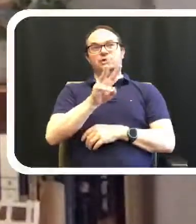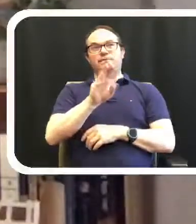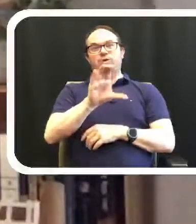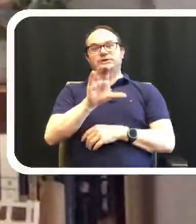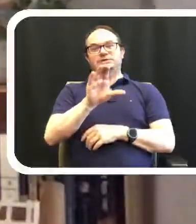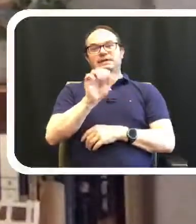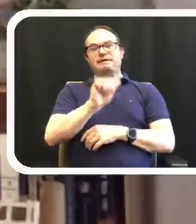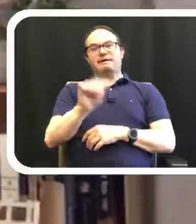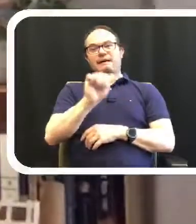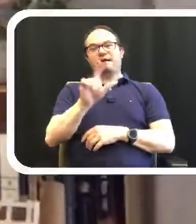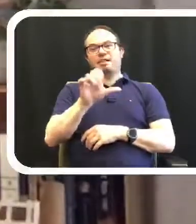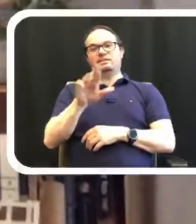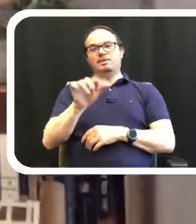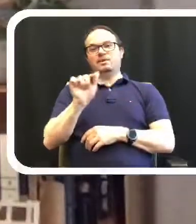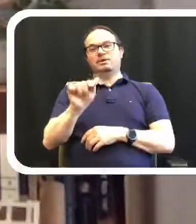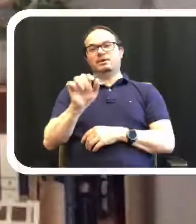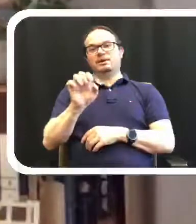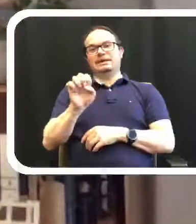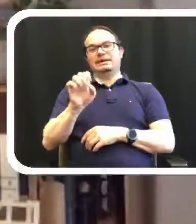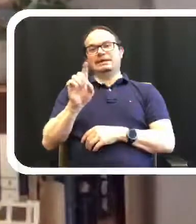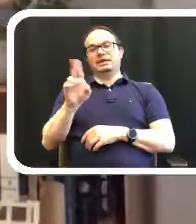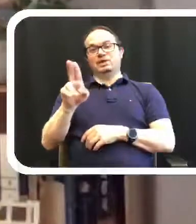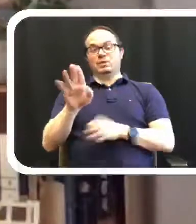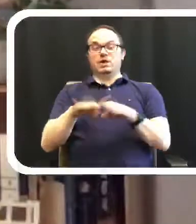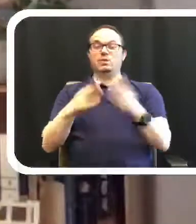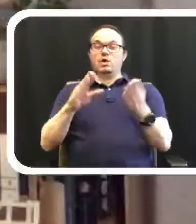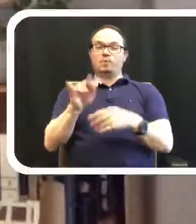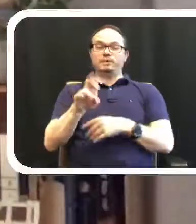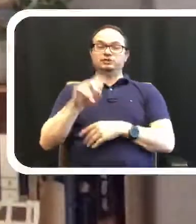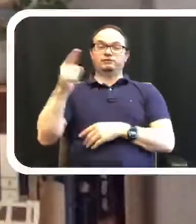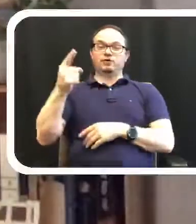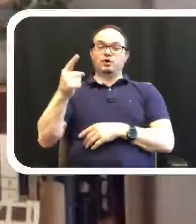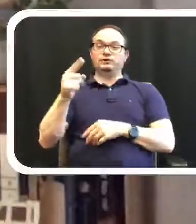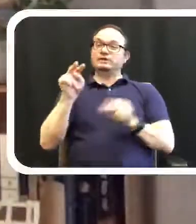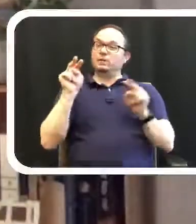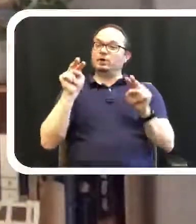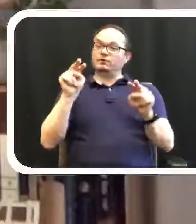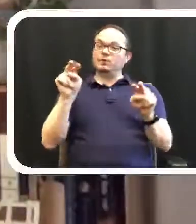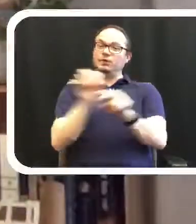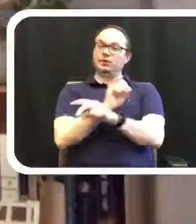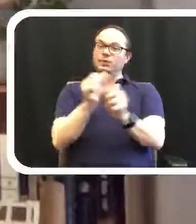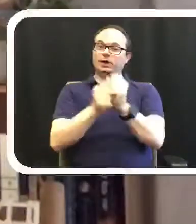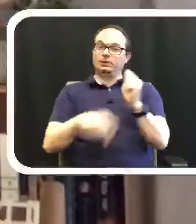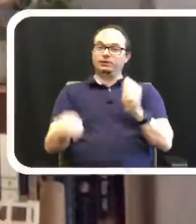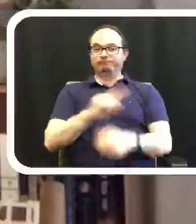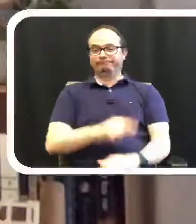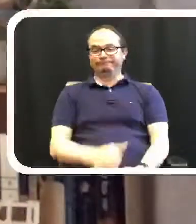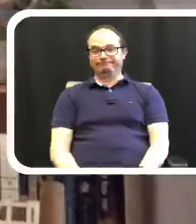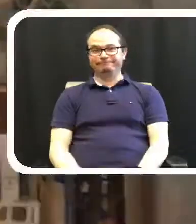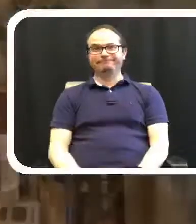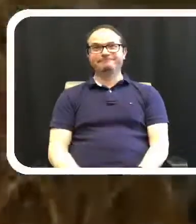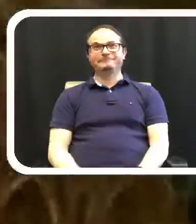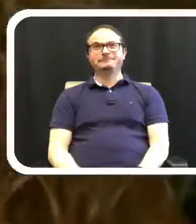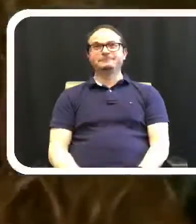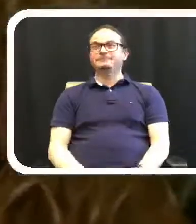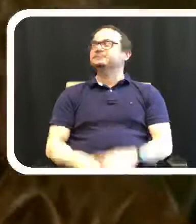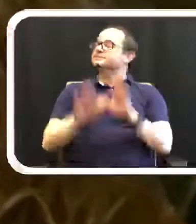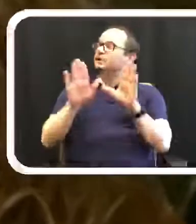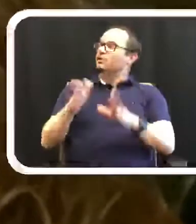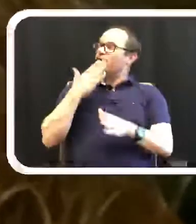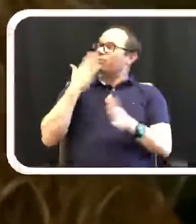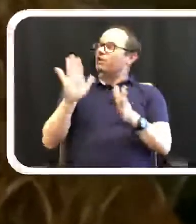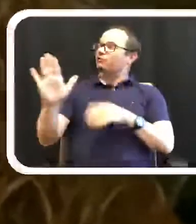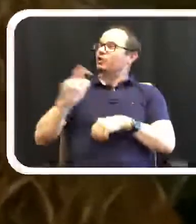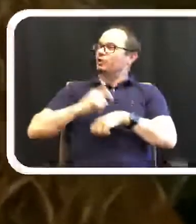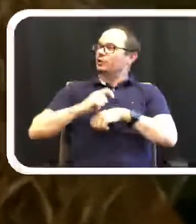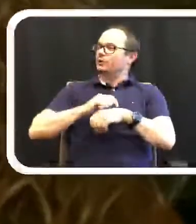uwc@lamar.edu. And so, as I said, we'll reopen on June 1st, and we can't wait to continue working with students. That's great. Thank you so